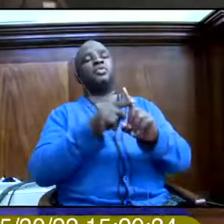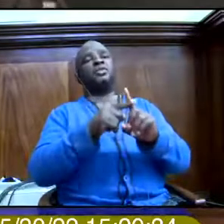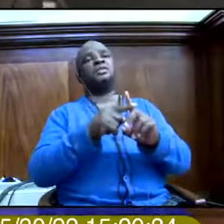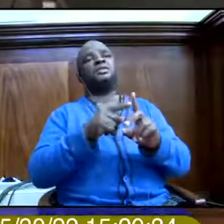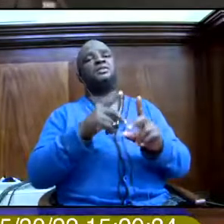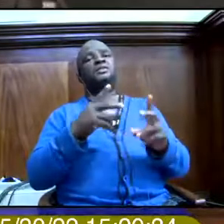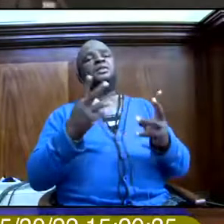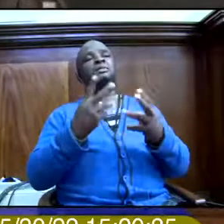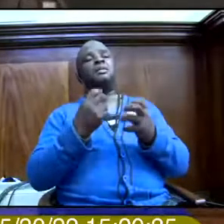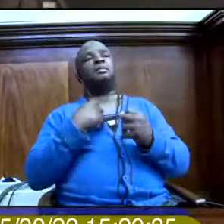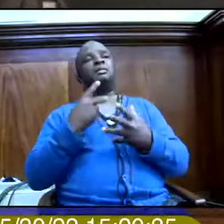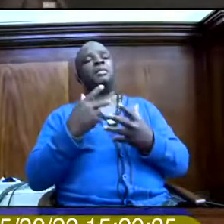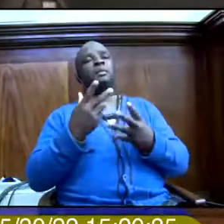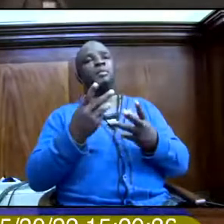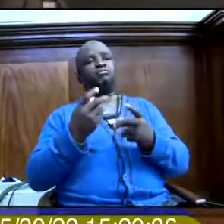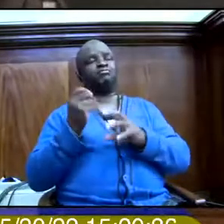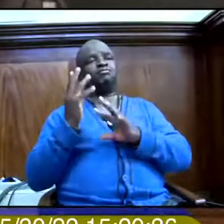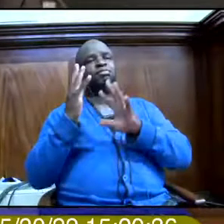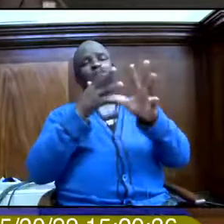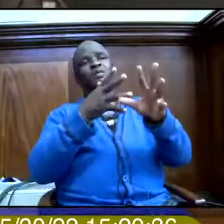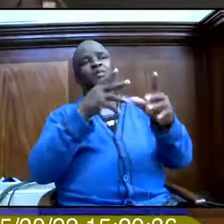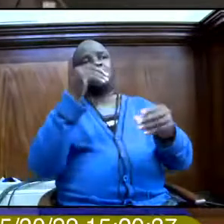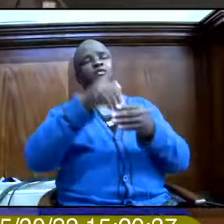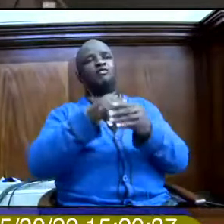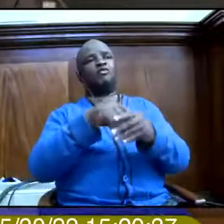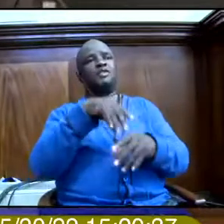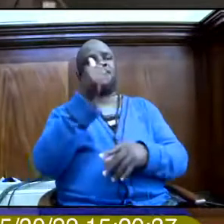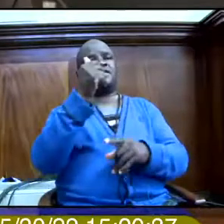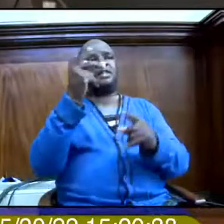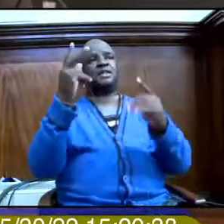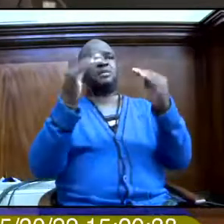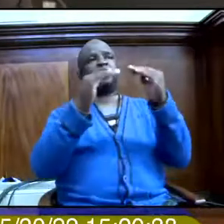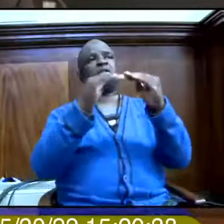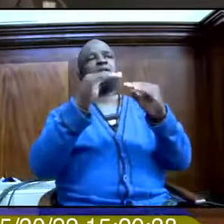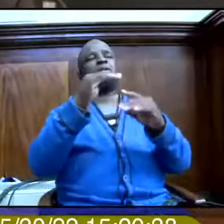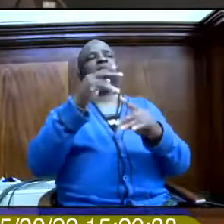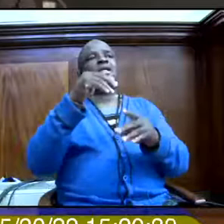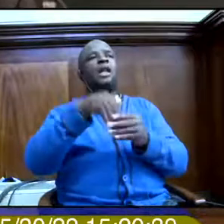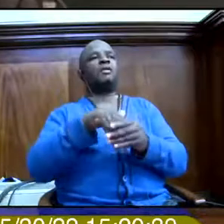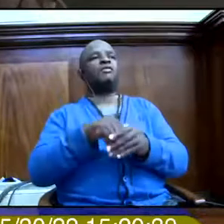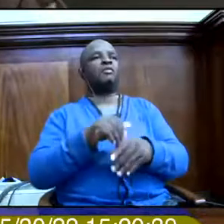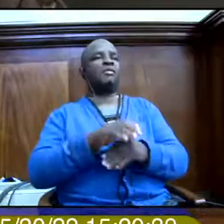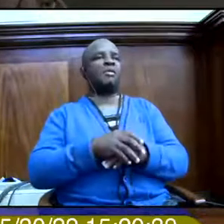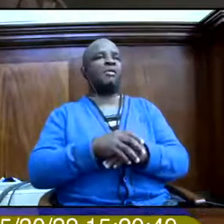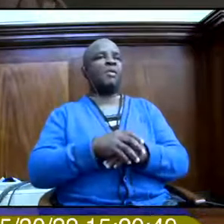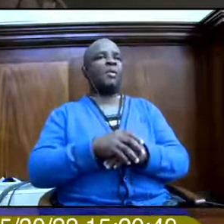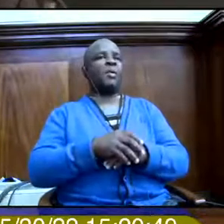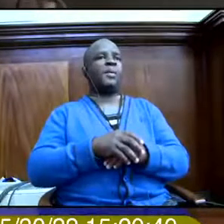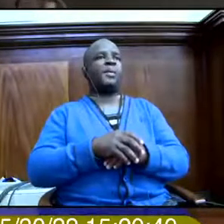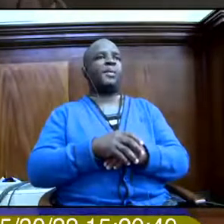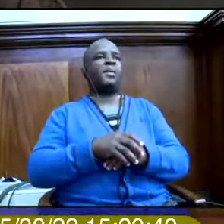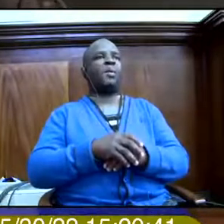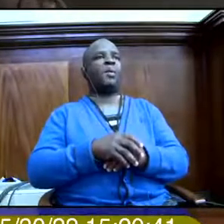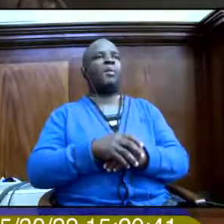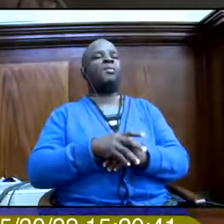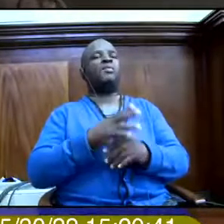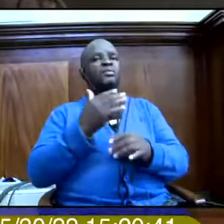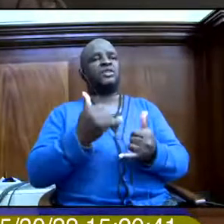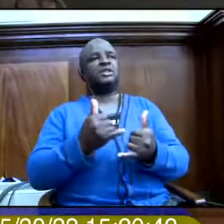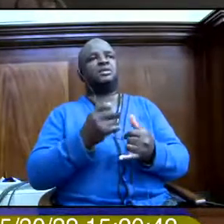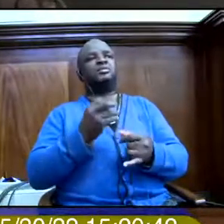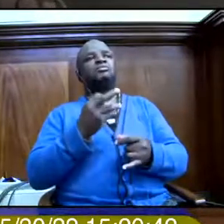to vote in the first democrat democratic elections was owed and uninspiring